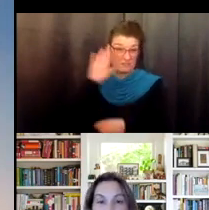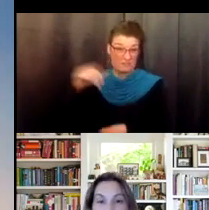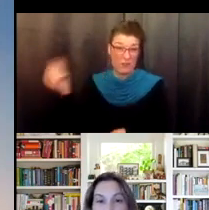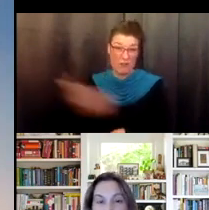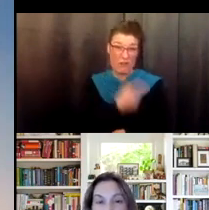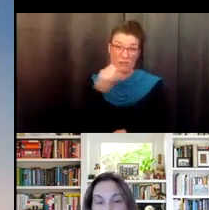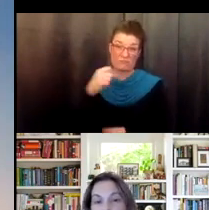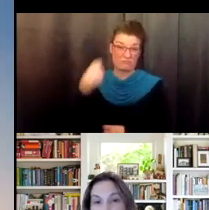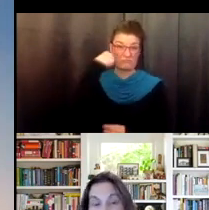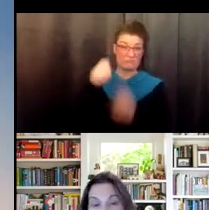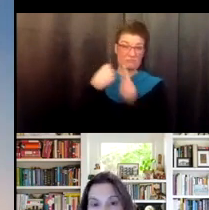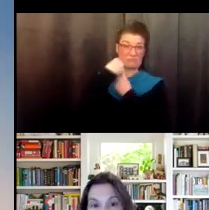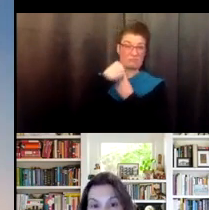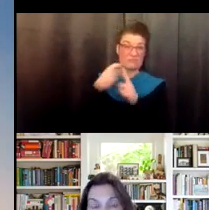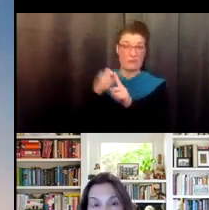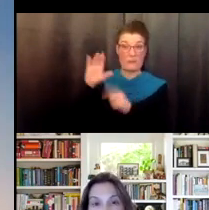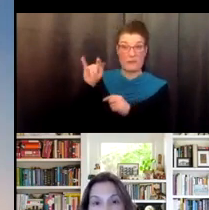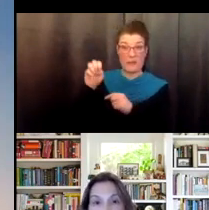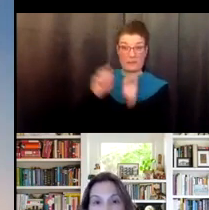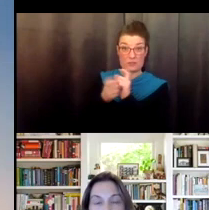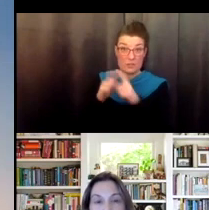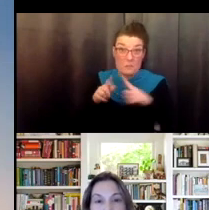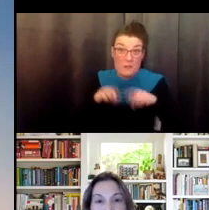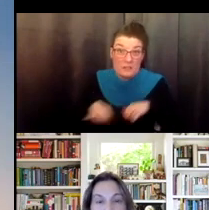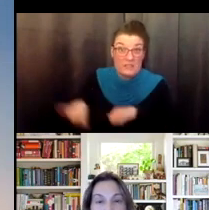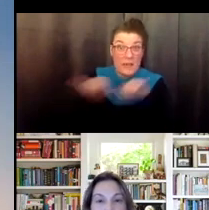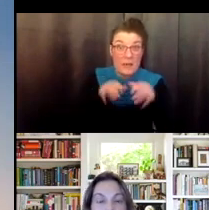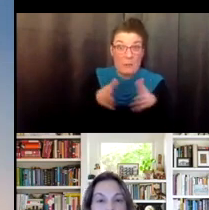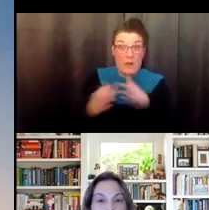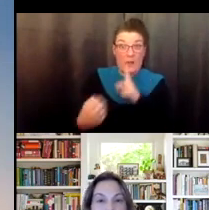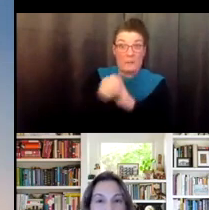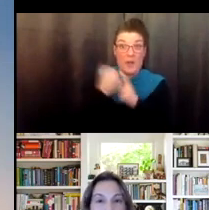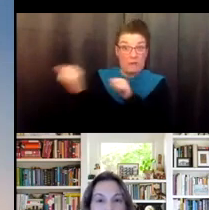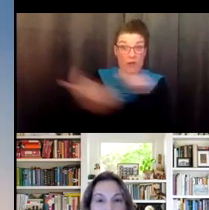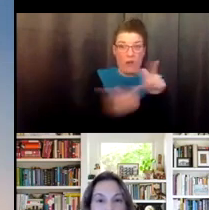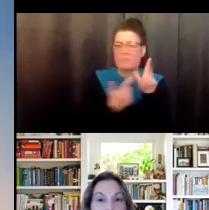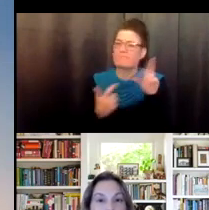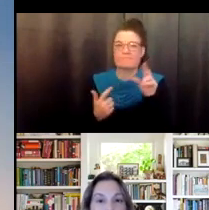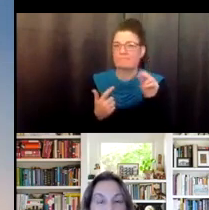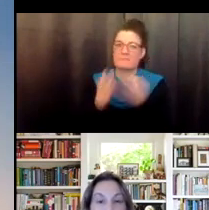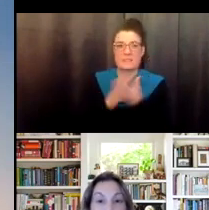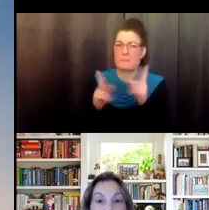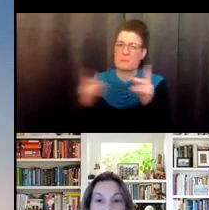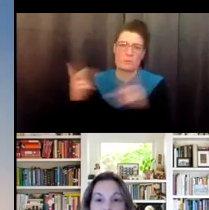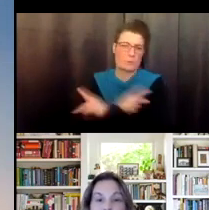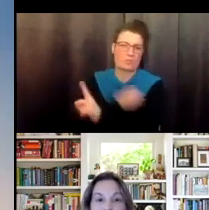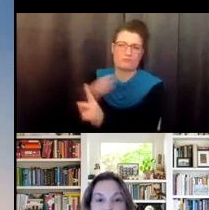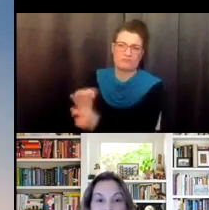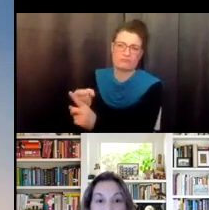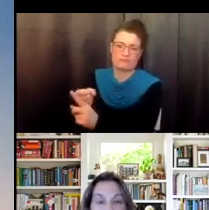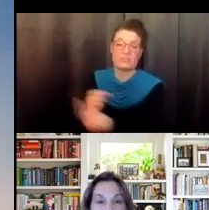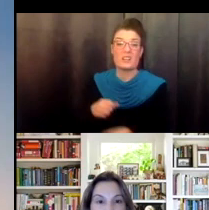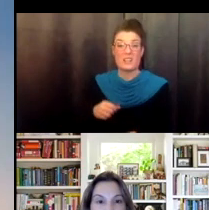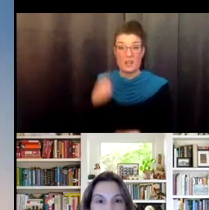but we're not all impacted equally. And as we're kind of faced with these multiple global